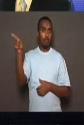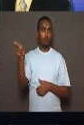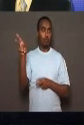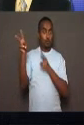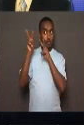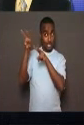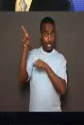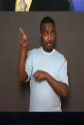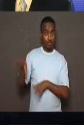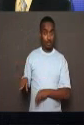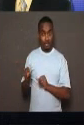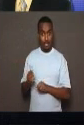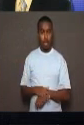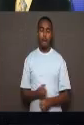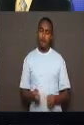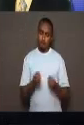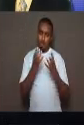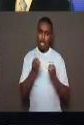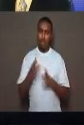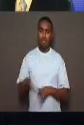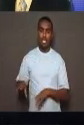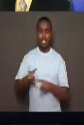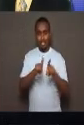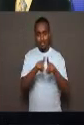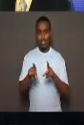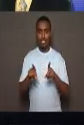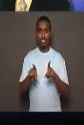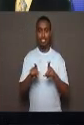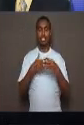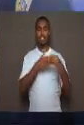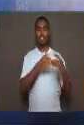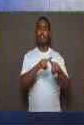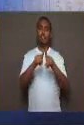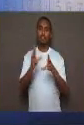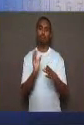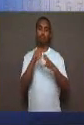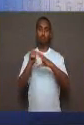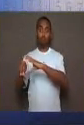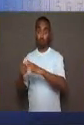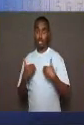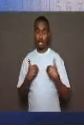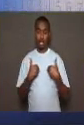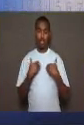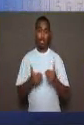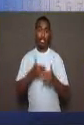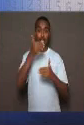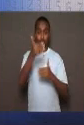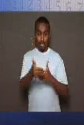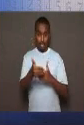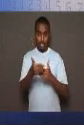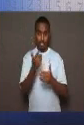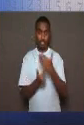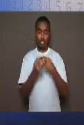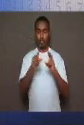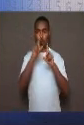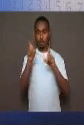see, students, there are many different leaders in different contexts. Now for our next discussion